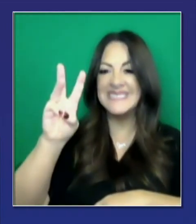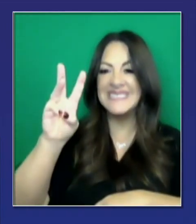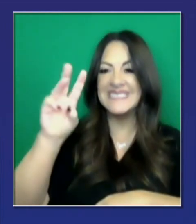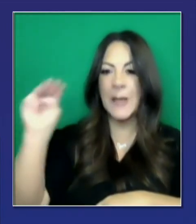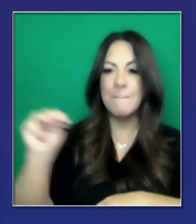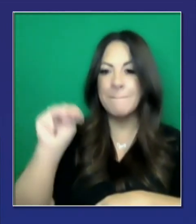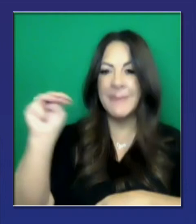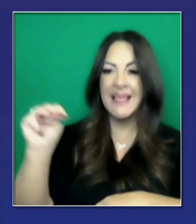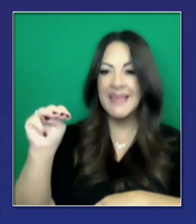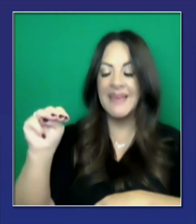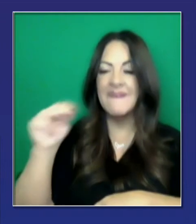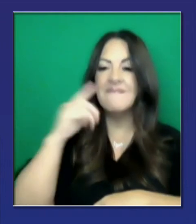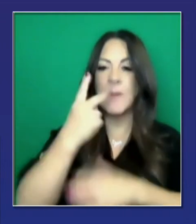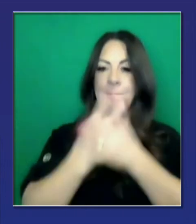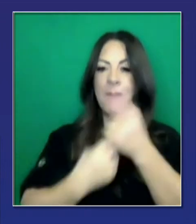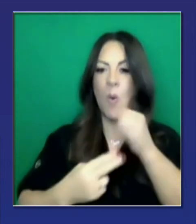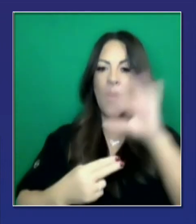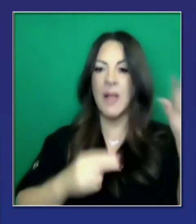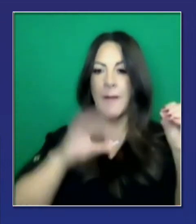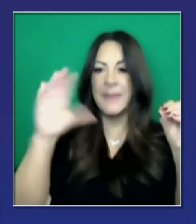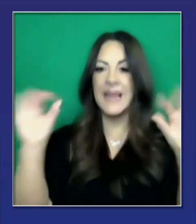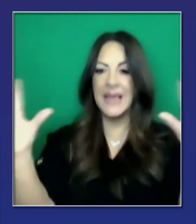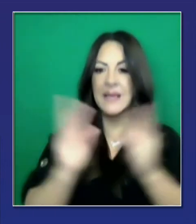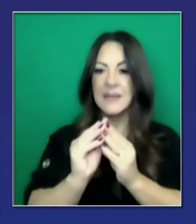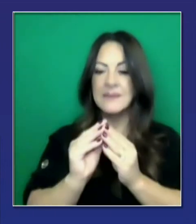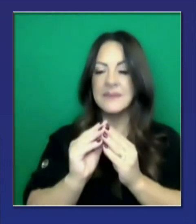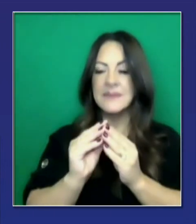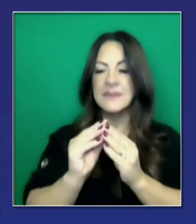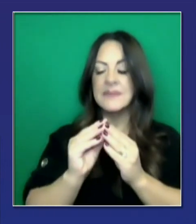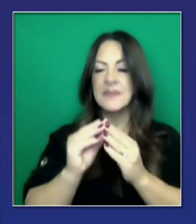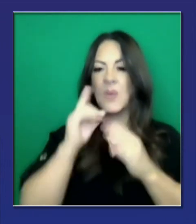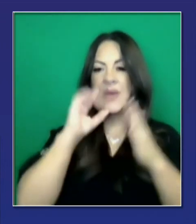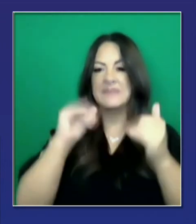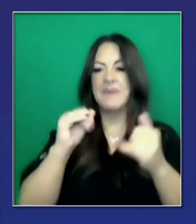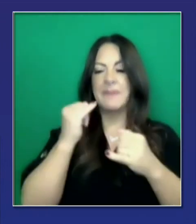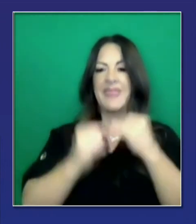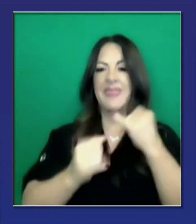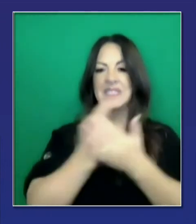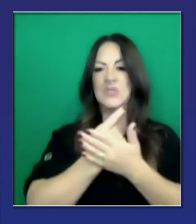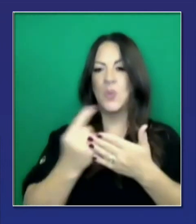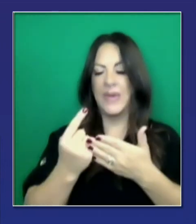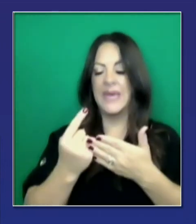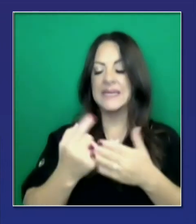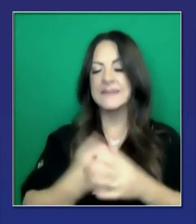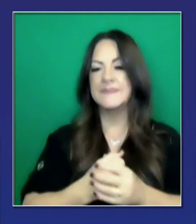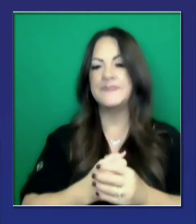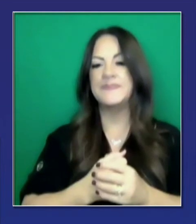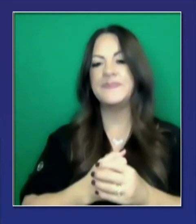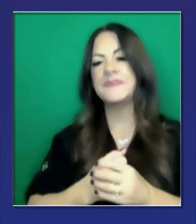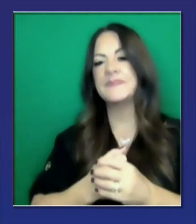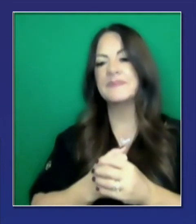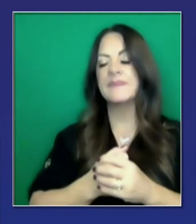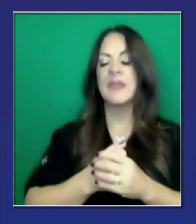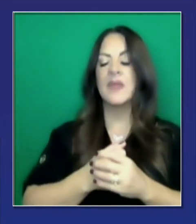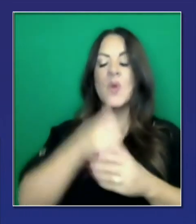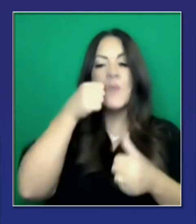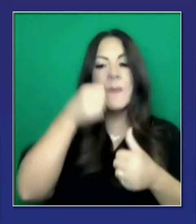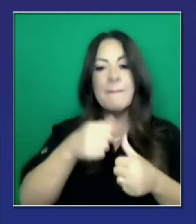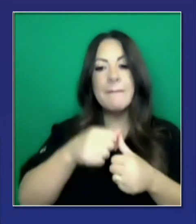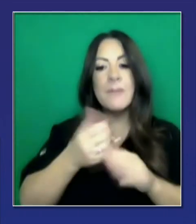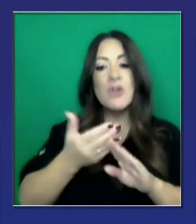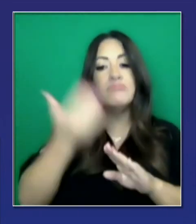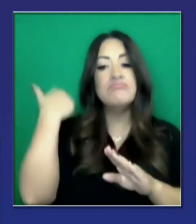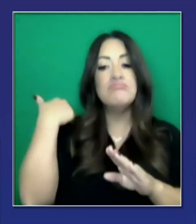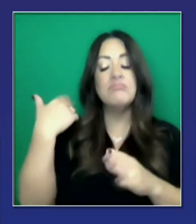about 1.8 million doses we anticipate by the end of the week. You may recall in some of our early